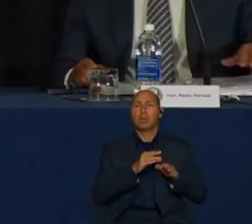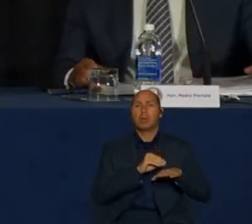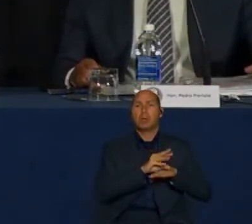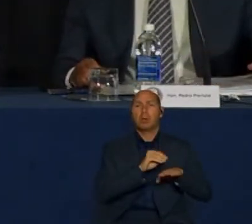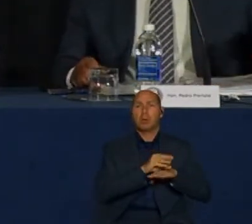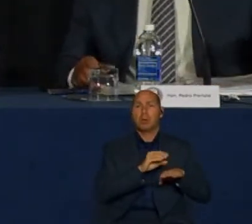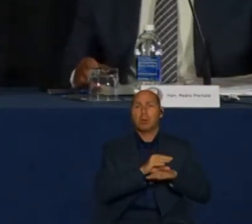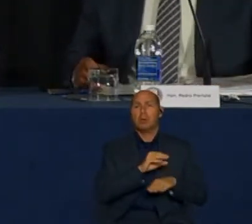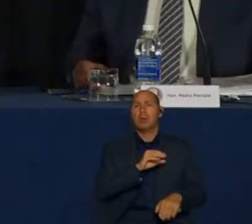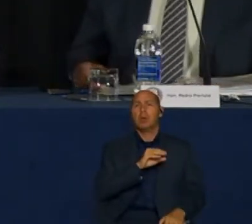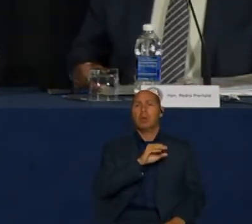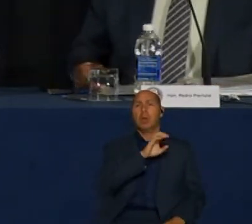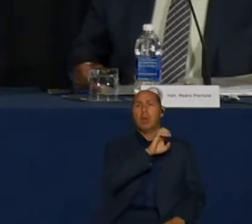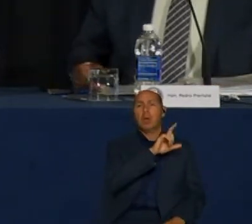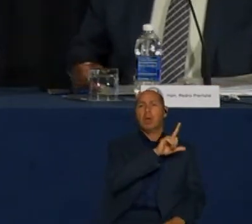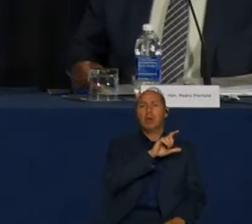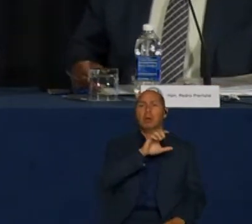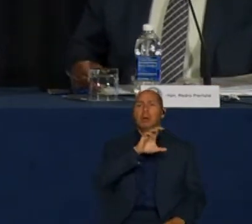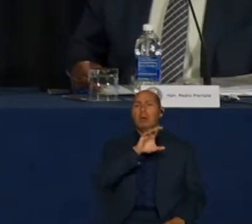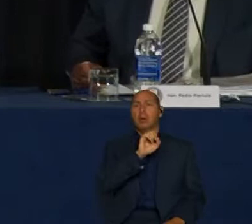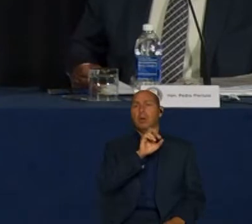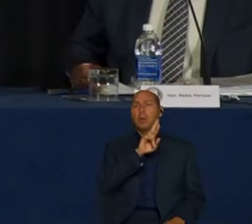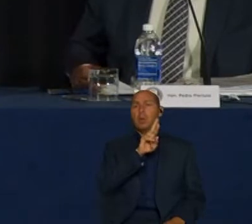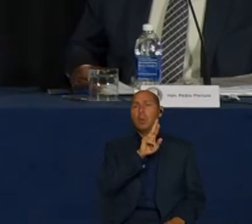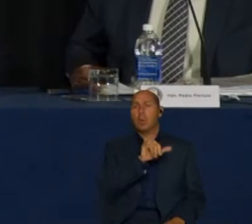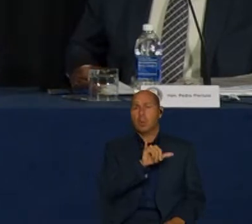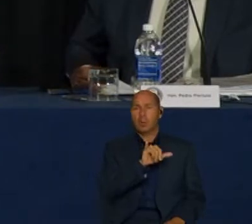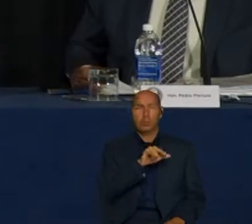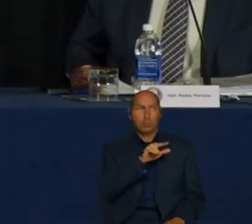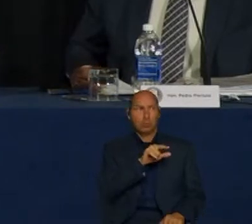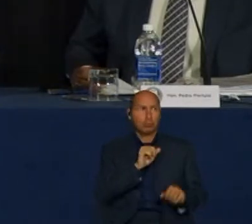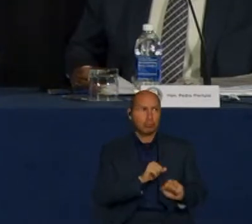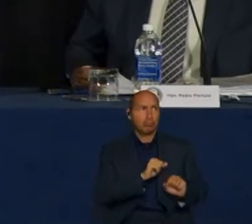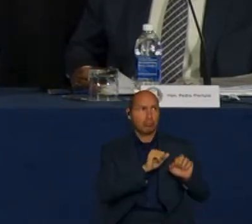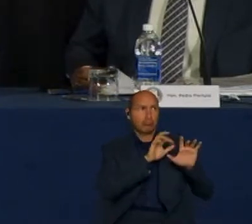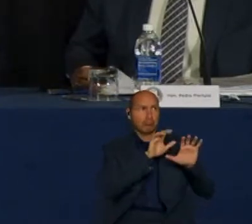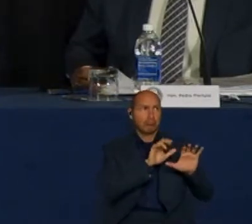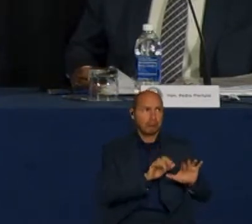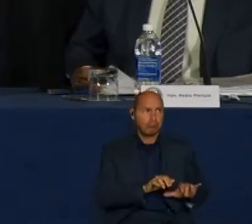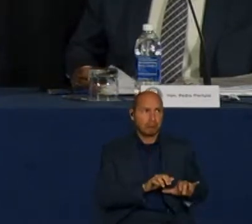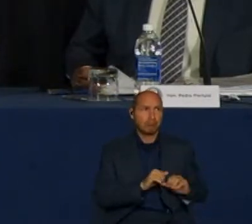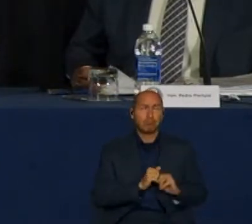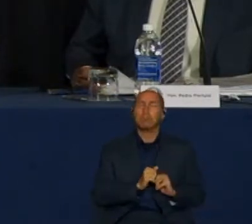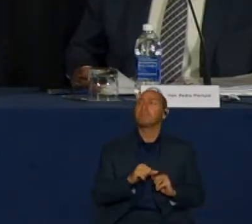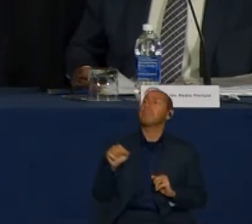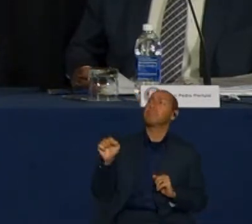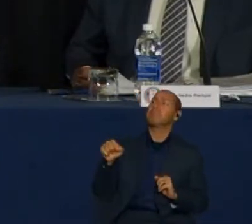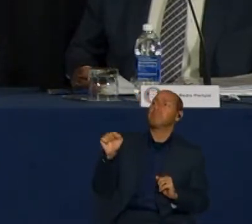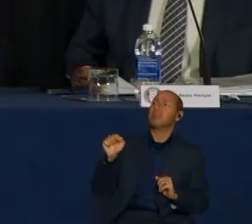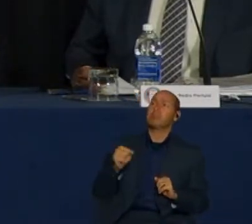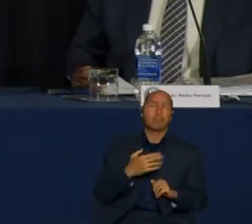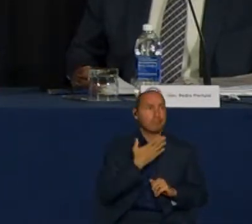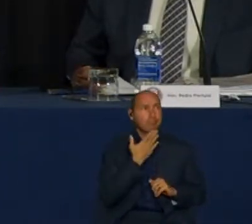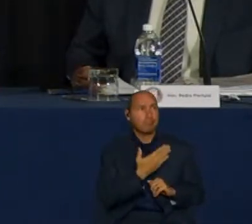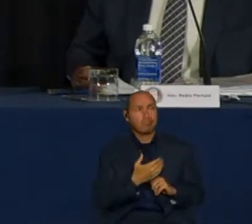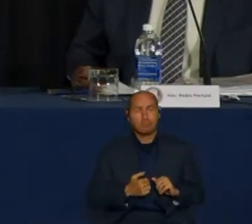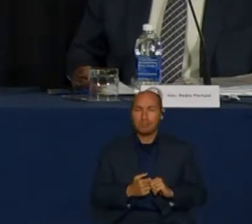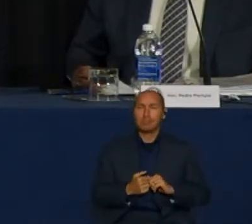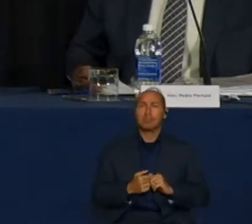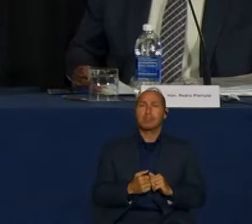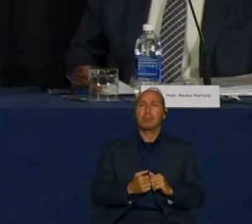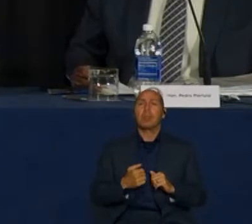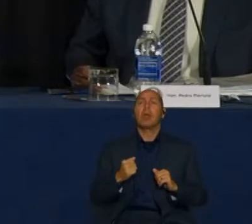Jaime El Khoury, if he would act as secretary. Yes, thank you. Thank you, Jaime. I'd like to thank all of